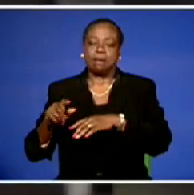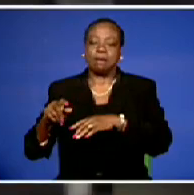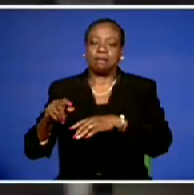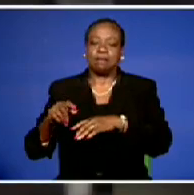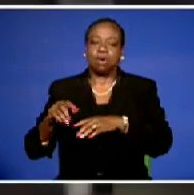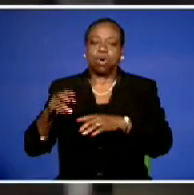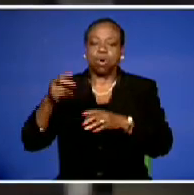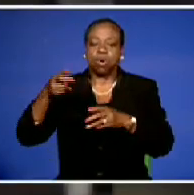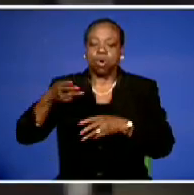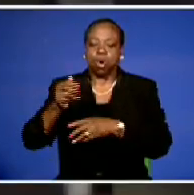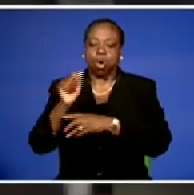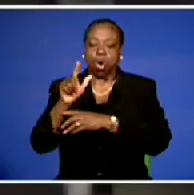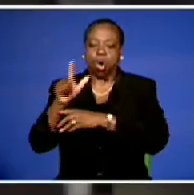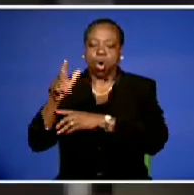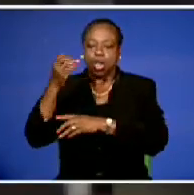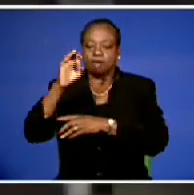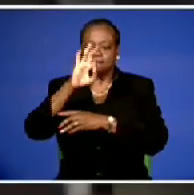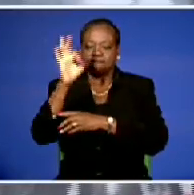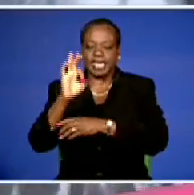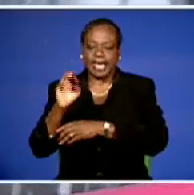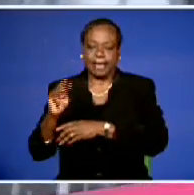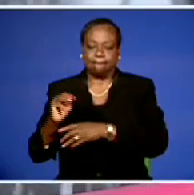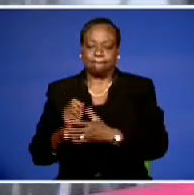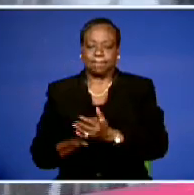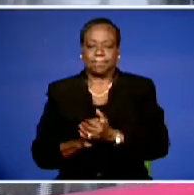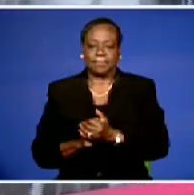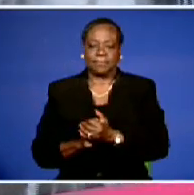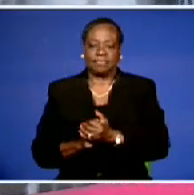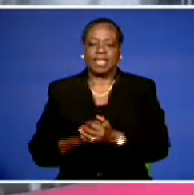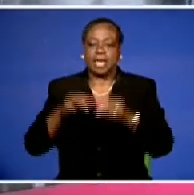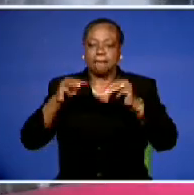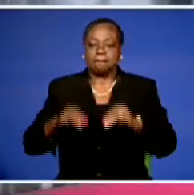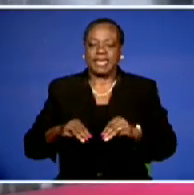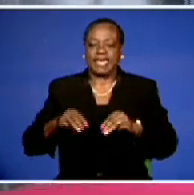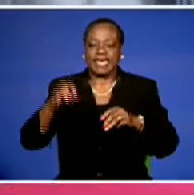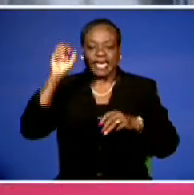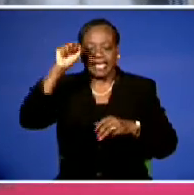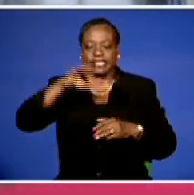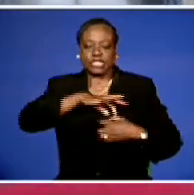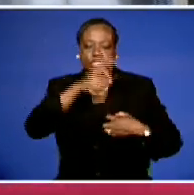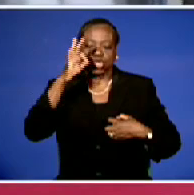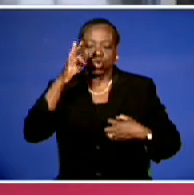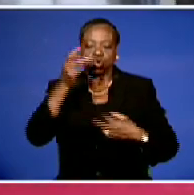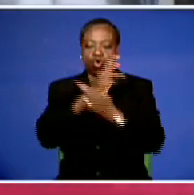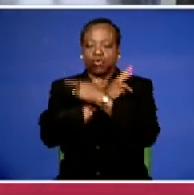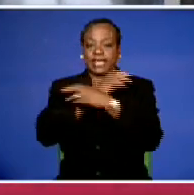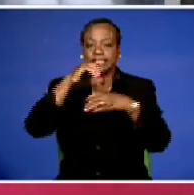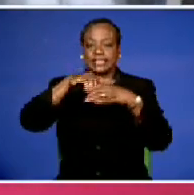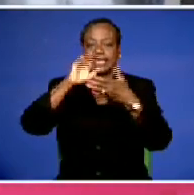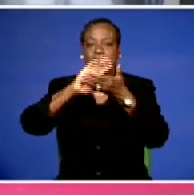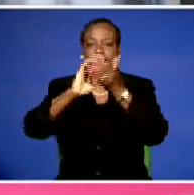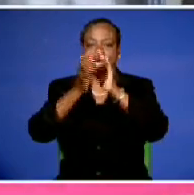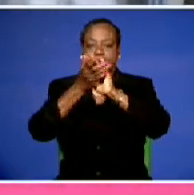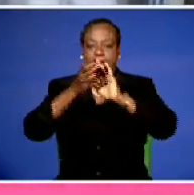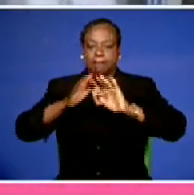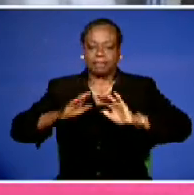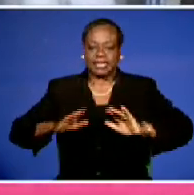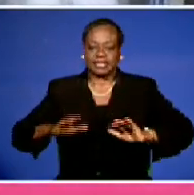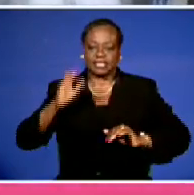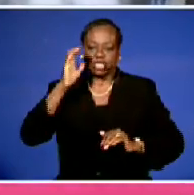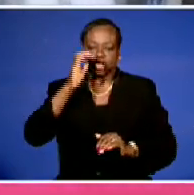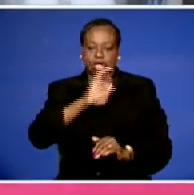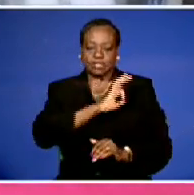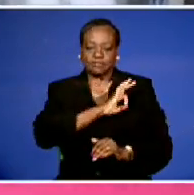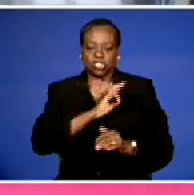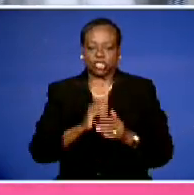American Sports Caribbean Icon. May his soul rest in peace. For ZNS Total Sports, I'm Charles Fisher.